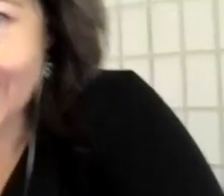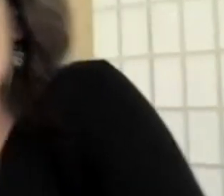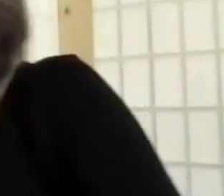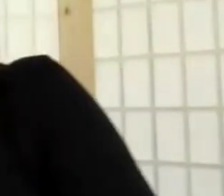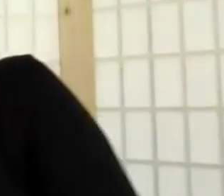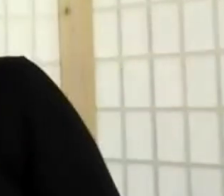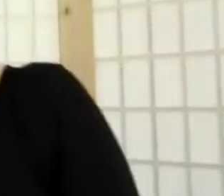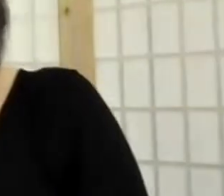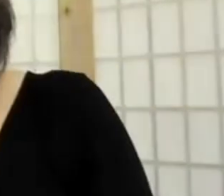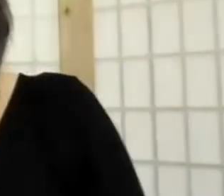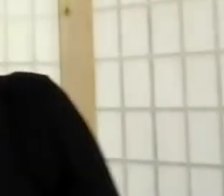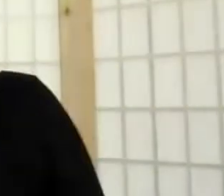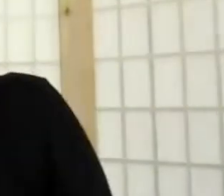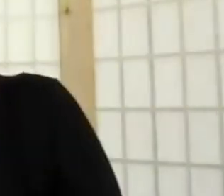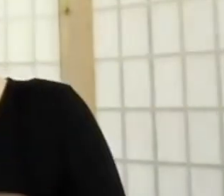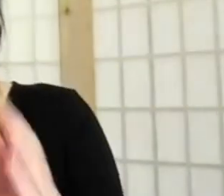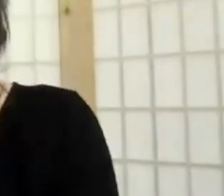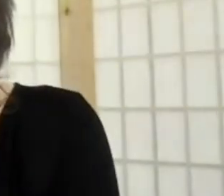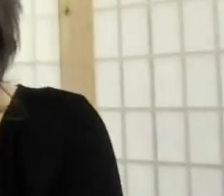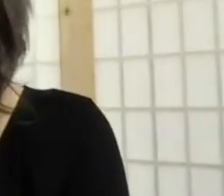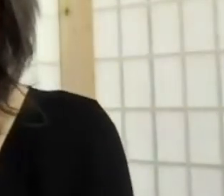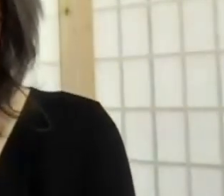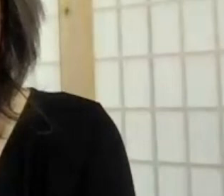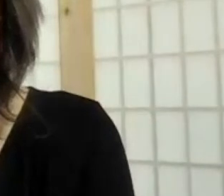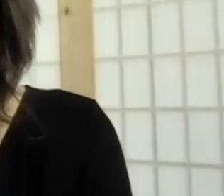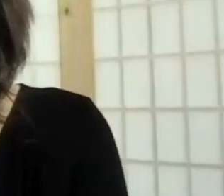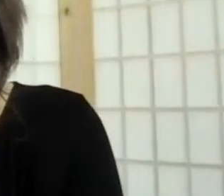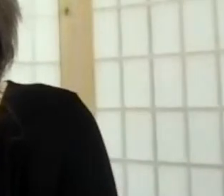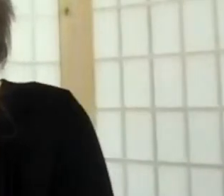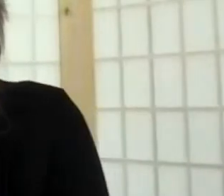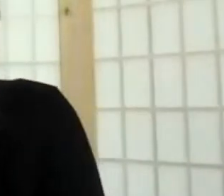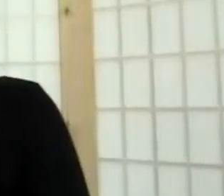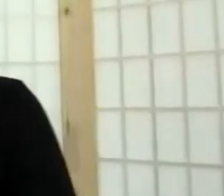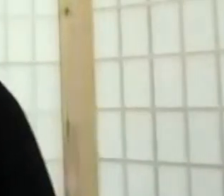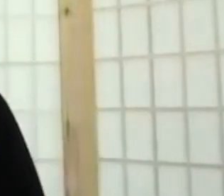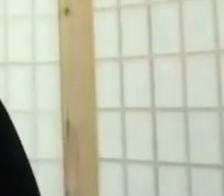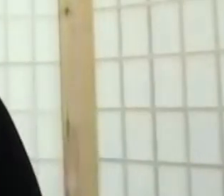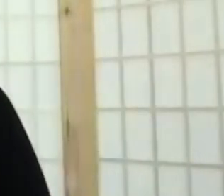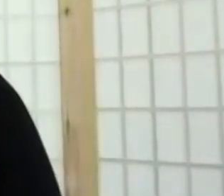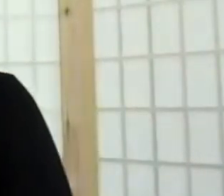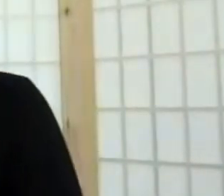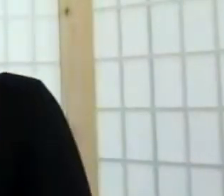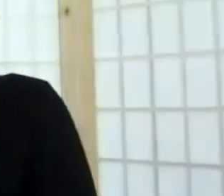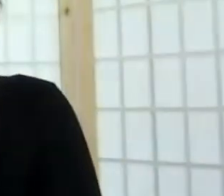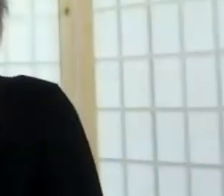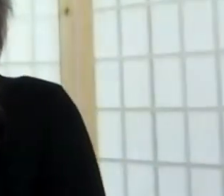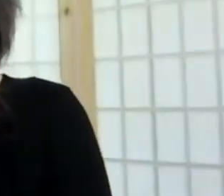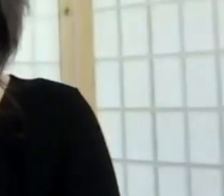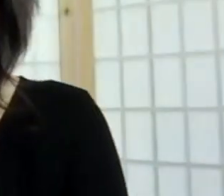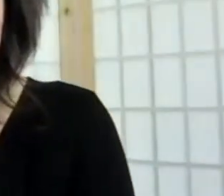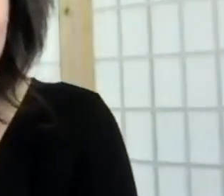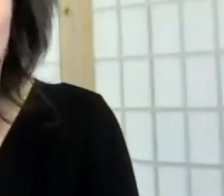day. It's a lot to integrate with. And can we write that down somewhere? You might be able to cut and paste